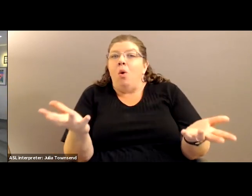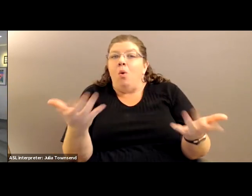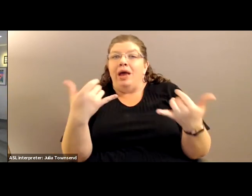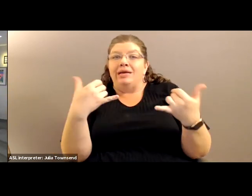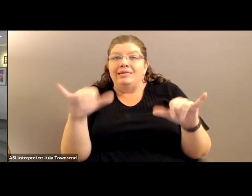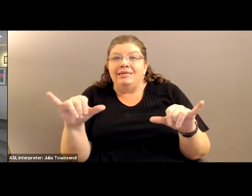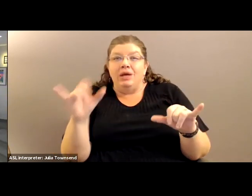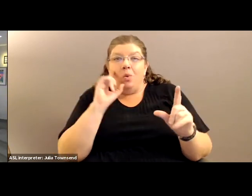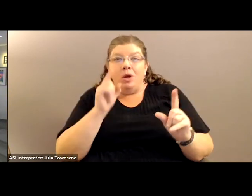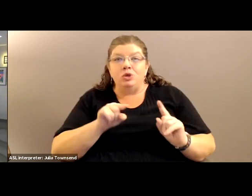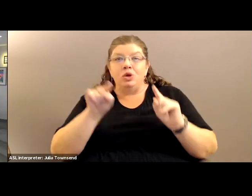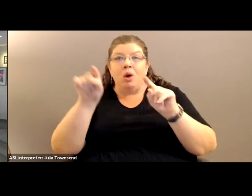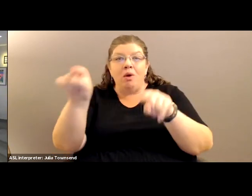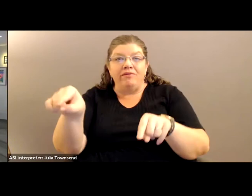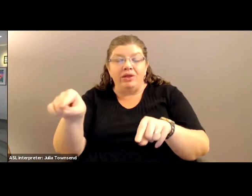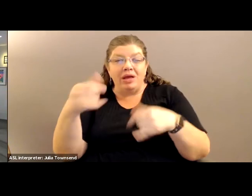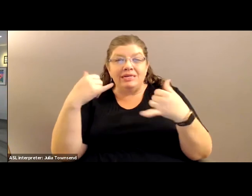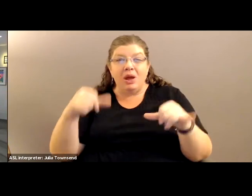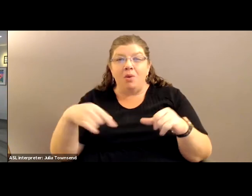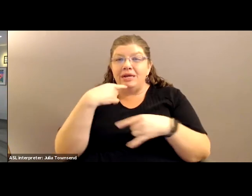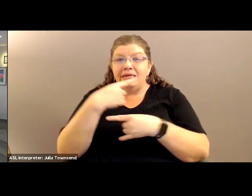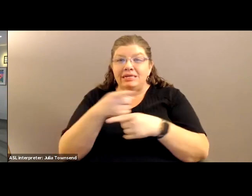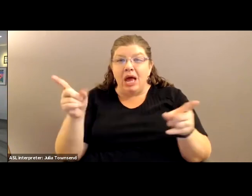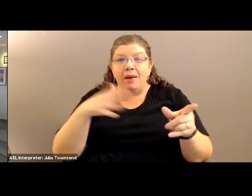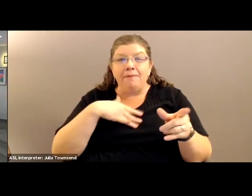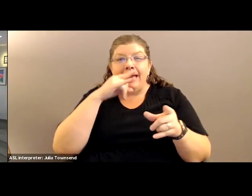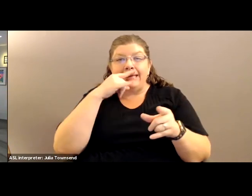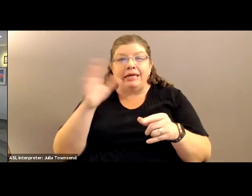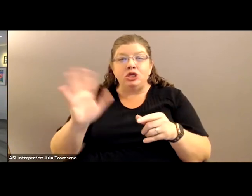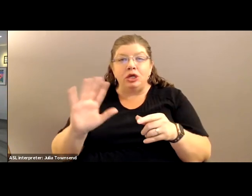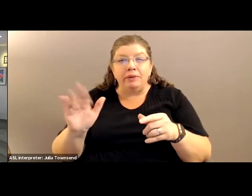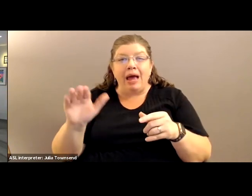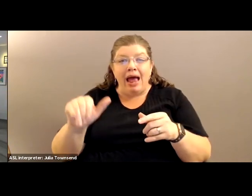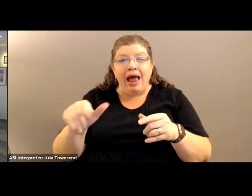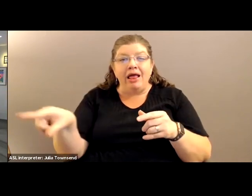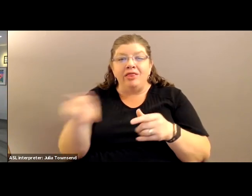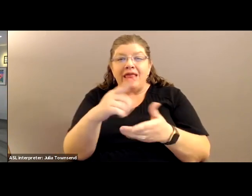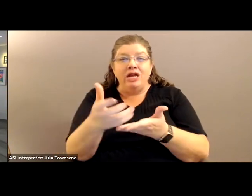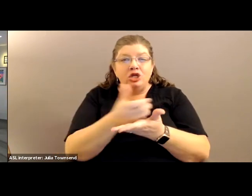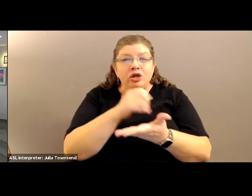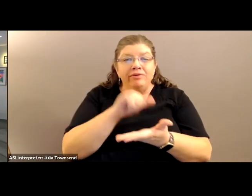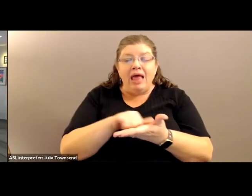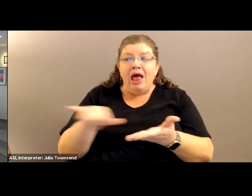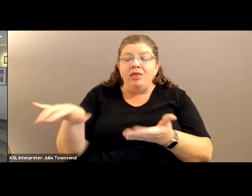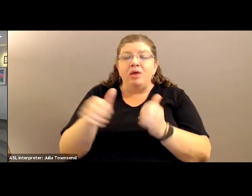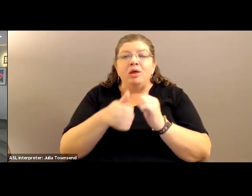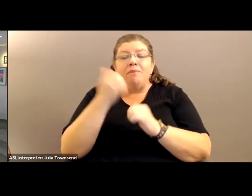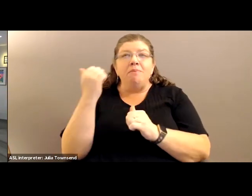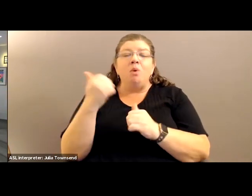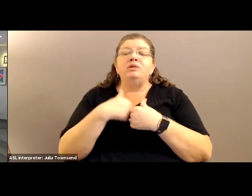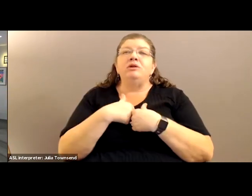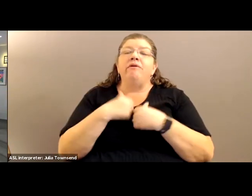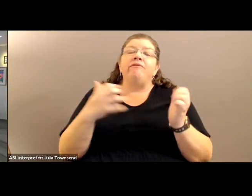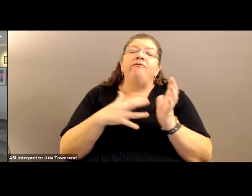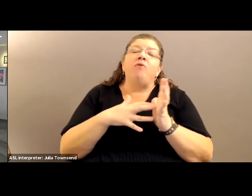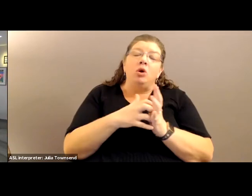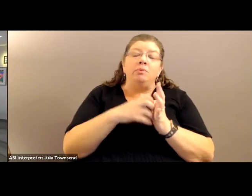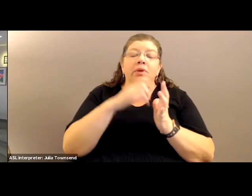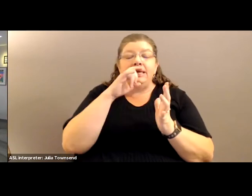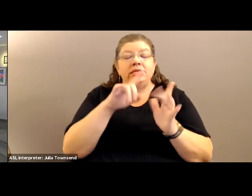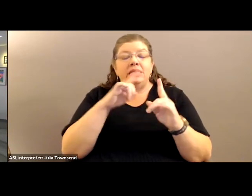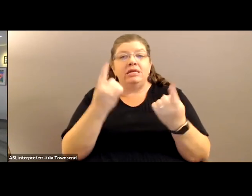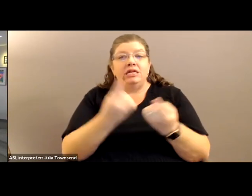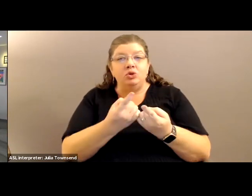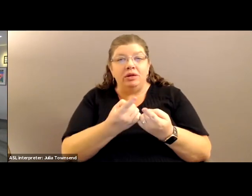want to go over there i still want to tell my kids goodbye they deserve that they're the most vulnerable kids in the district and